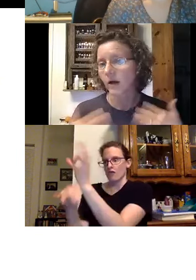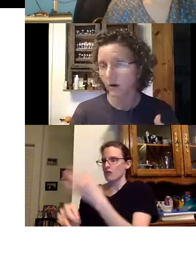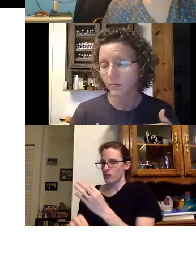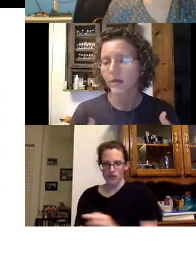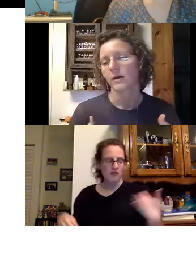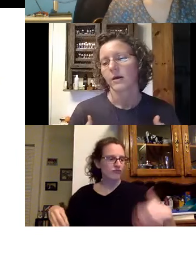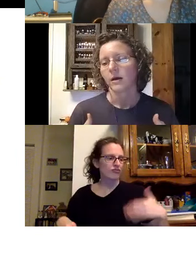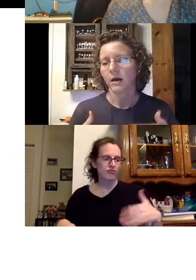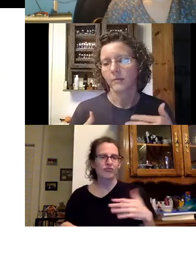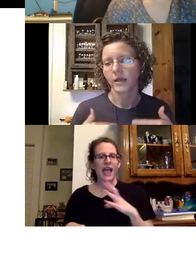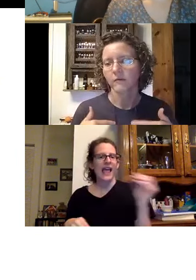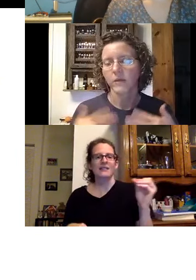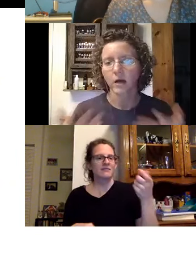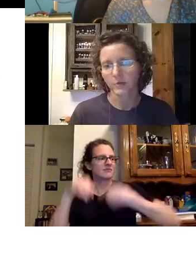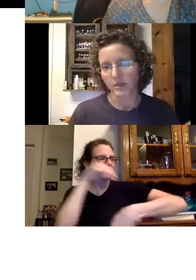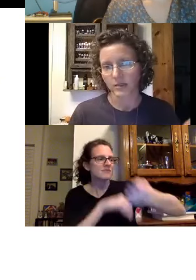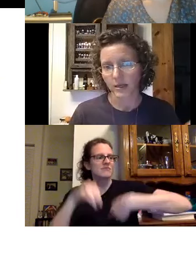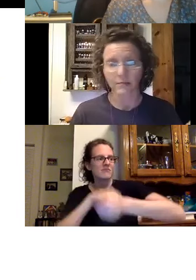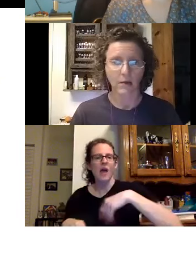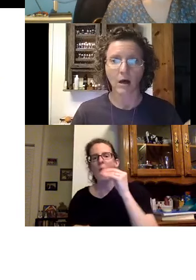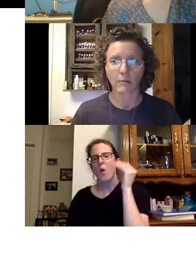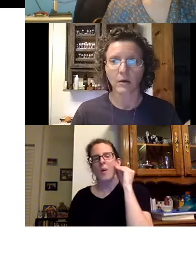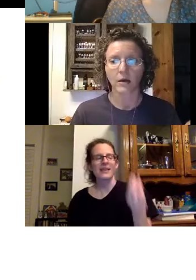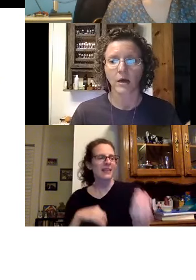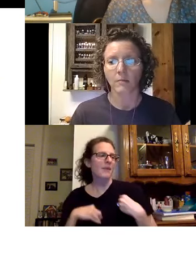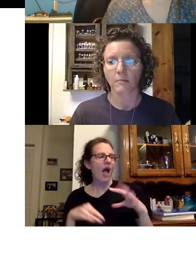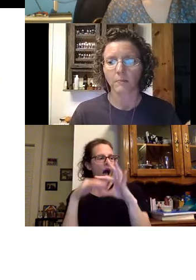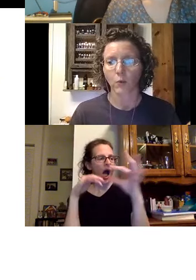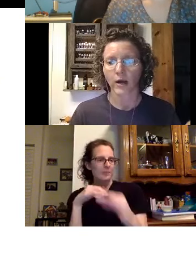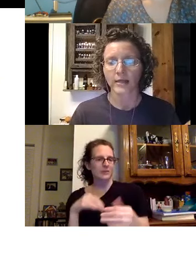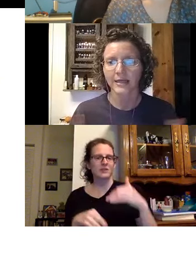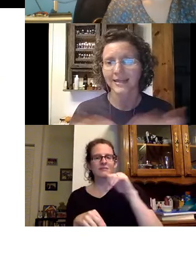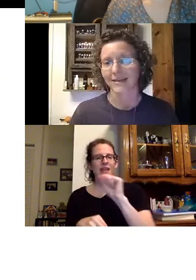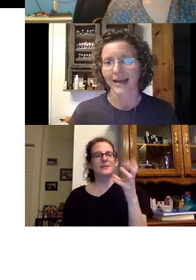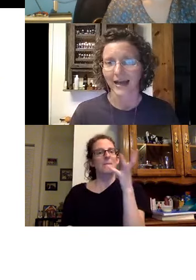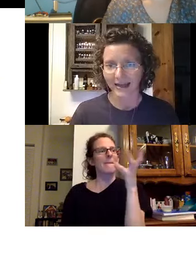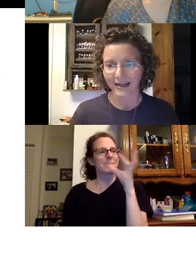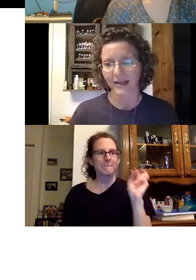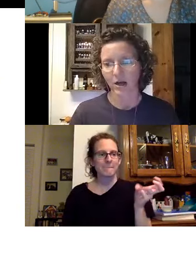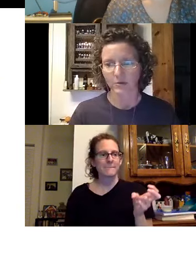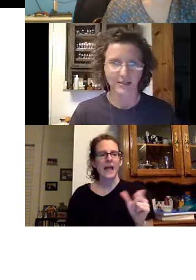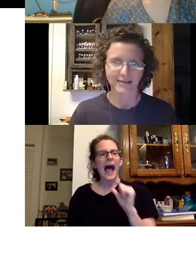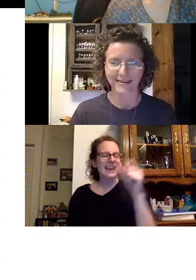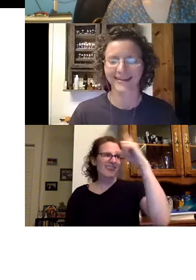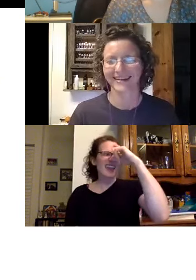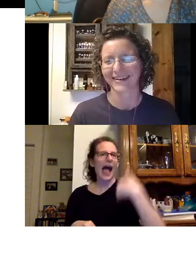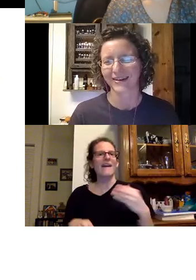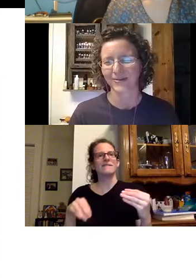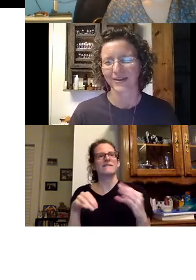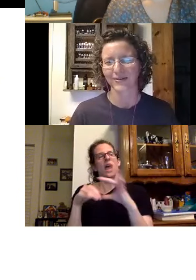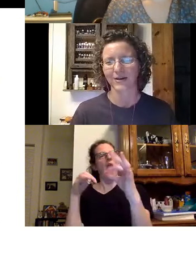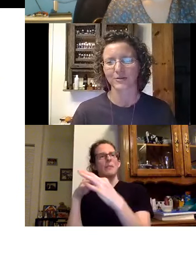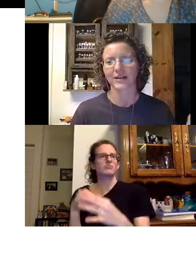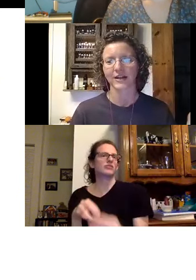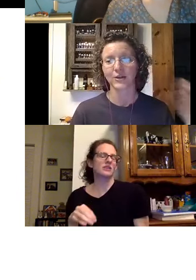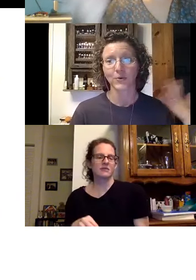of at home. It gave me options as a mom, whereas I didn't think I had any options. You know, the